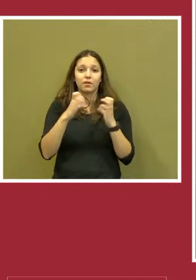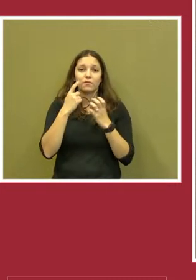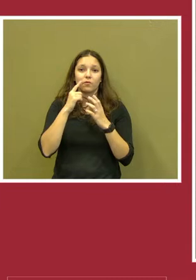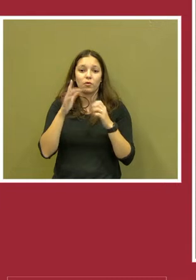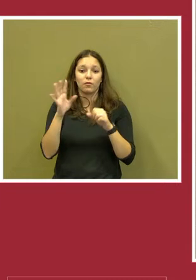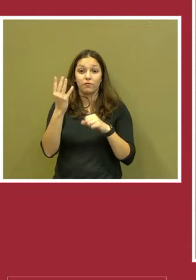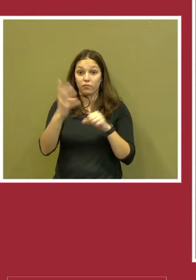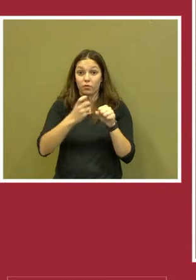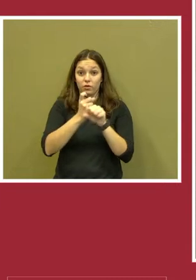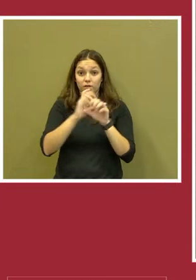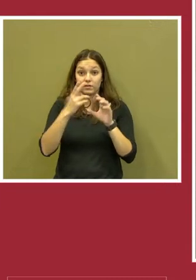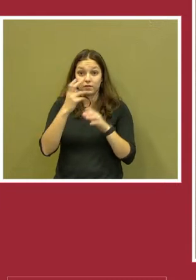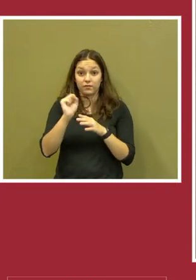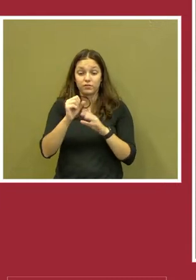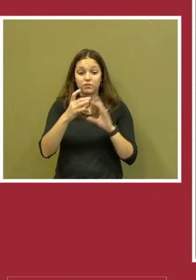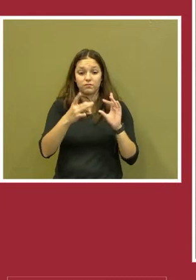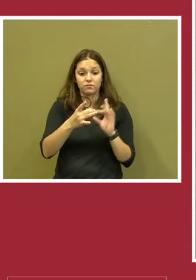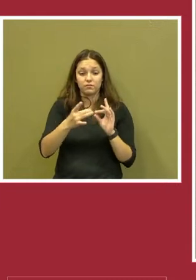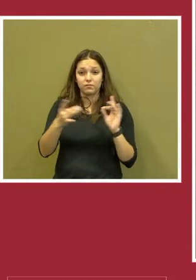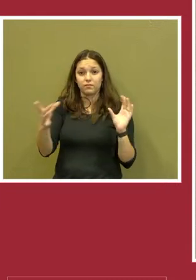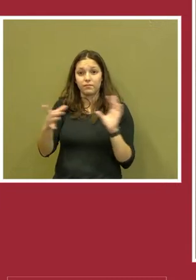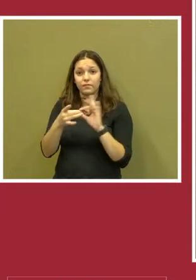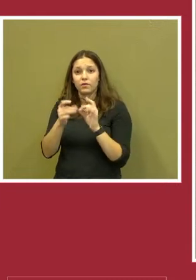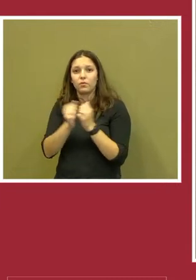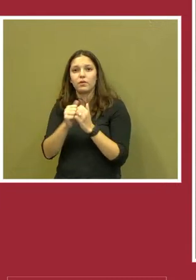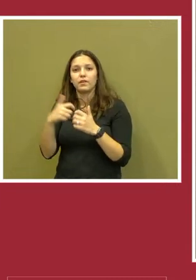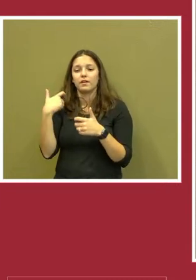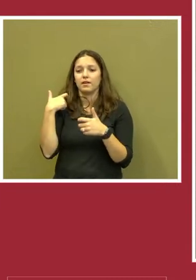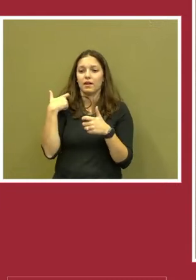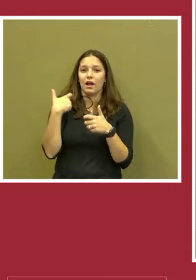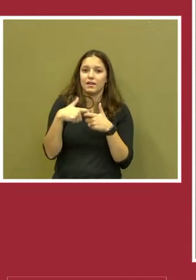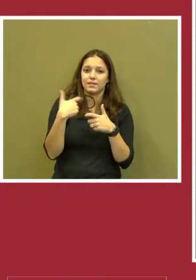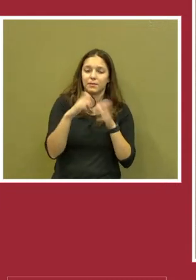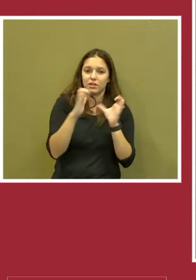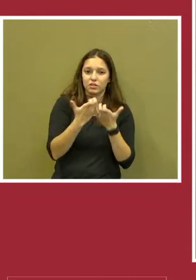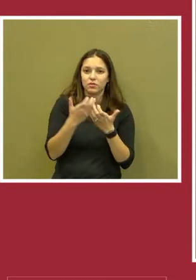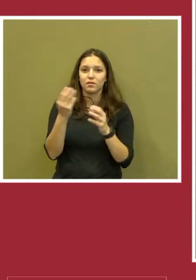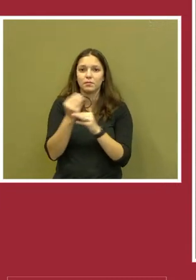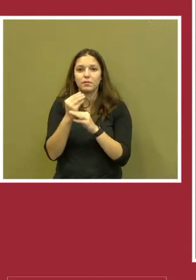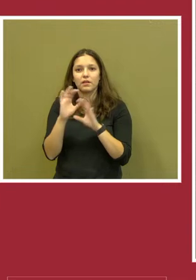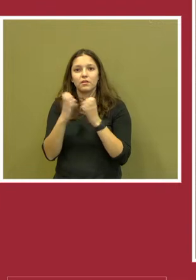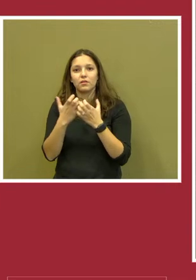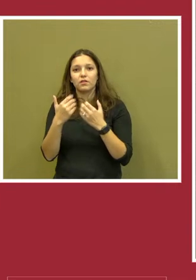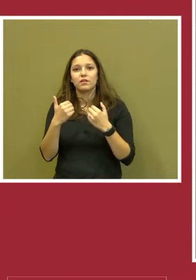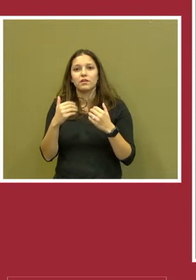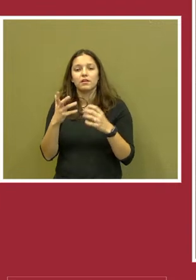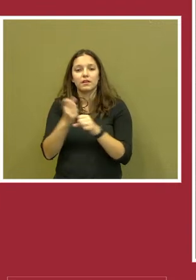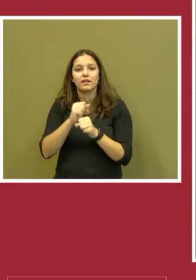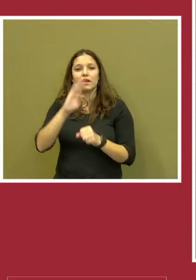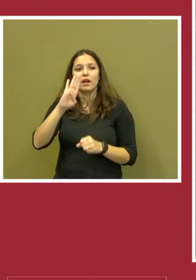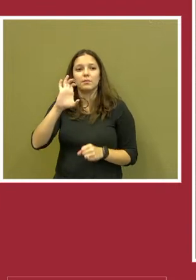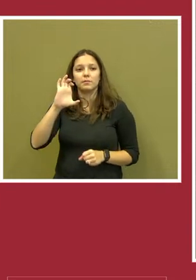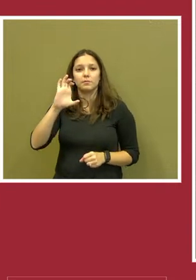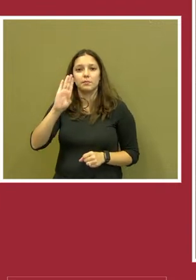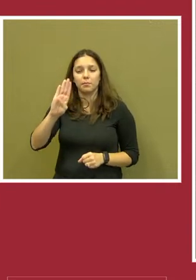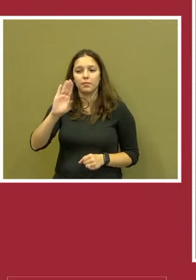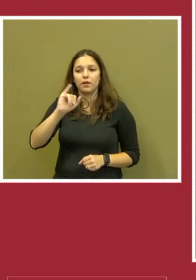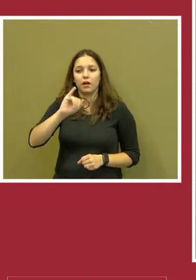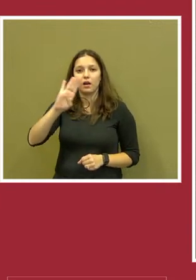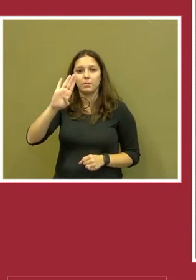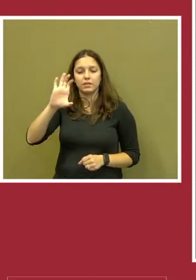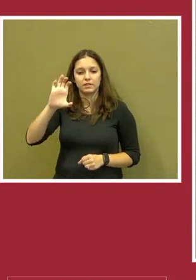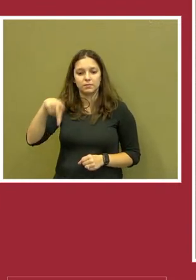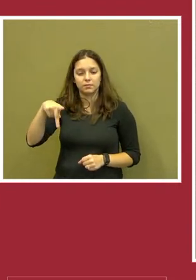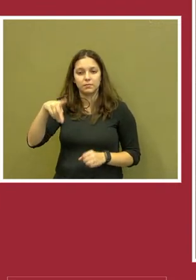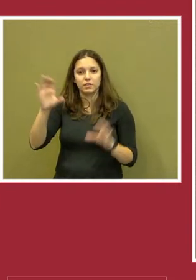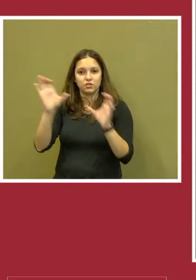maybe pair that up with something like a Spanish course and a math course, they could graduate with an IBCP certificate, which is similar to an IB